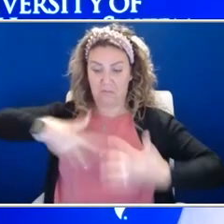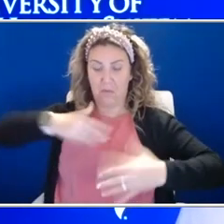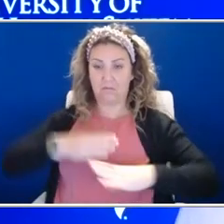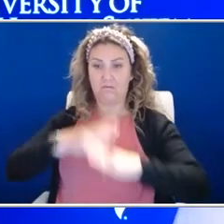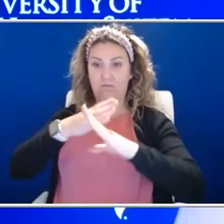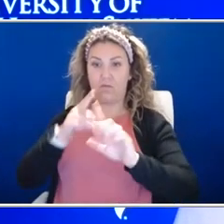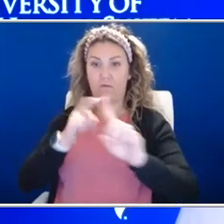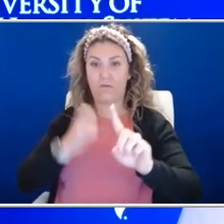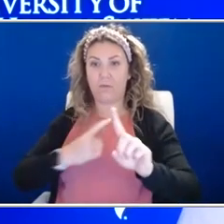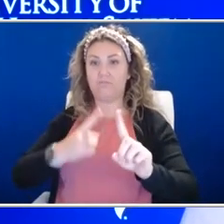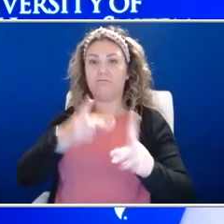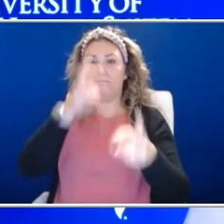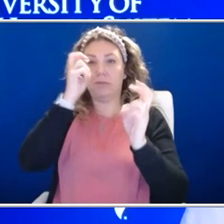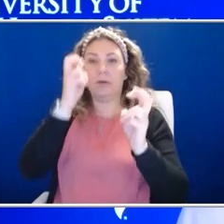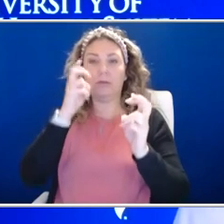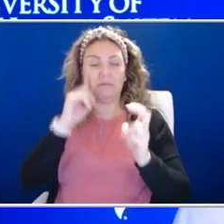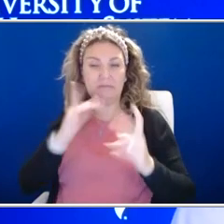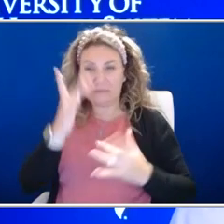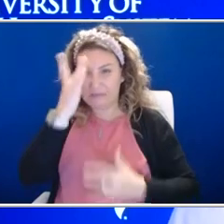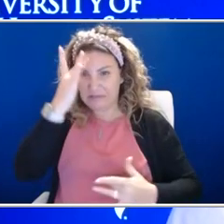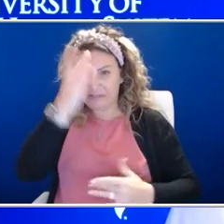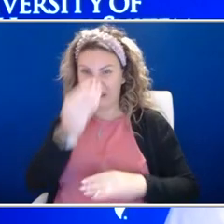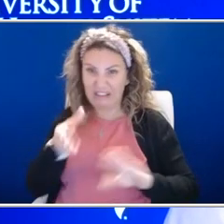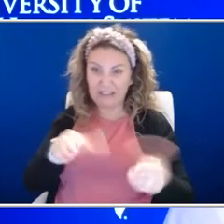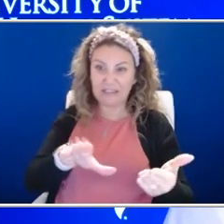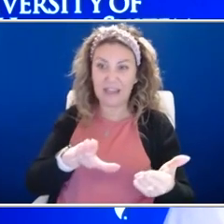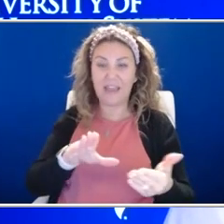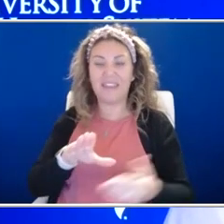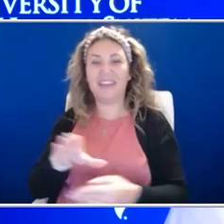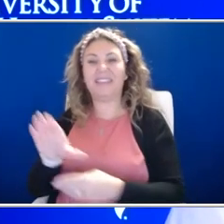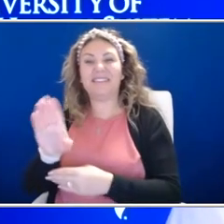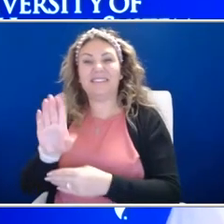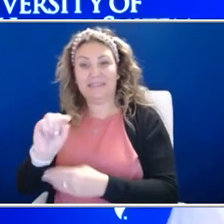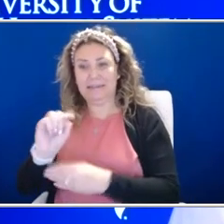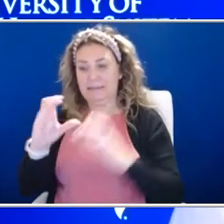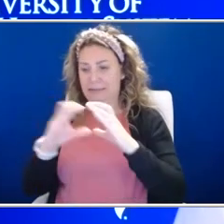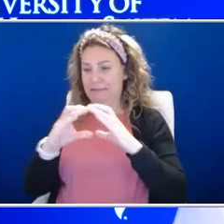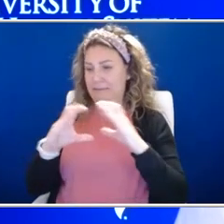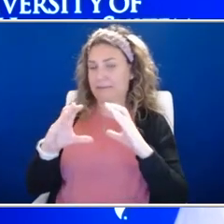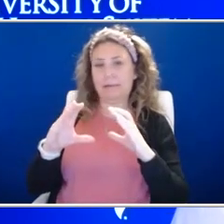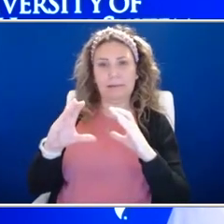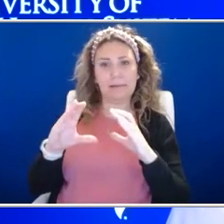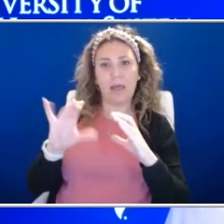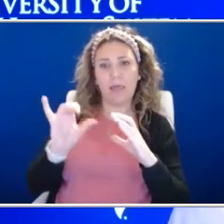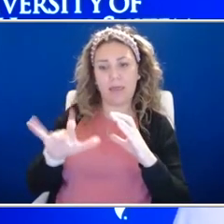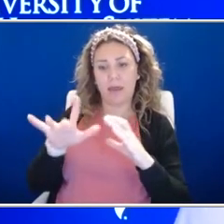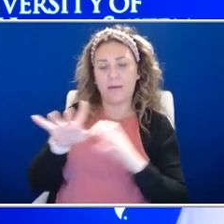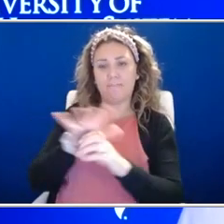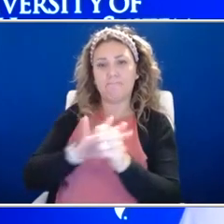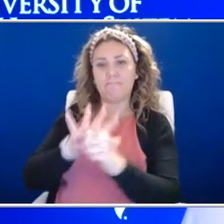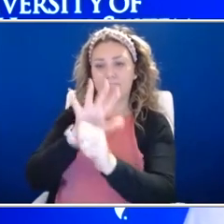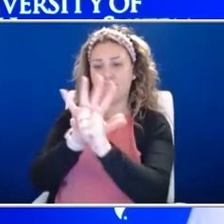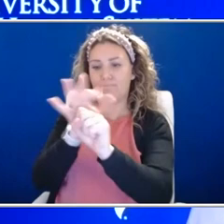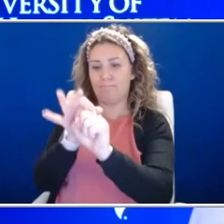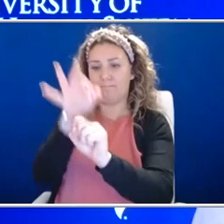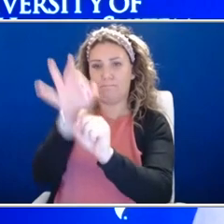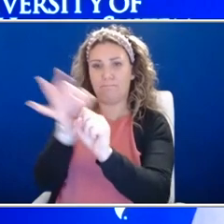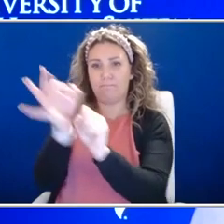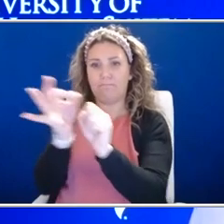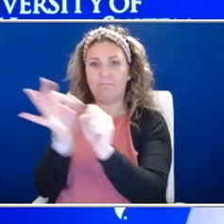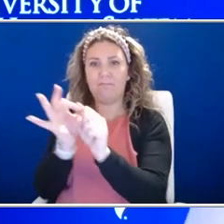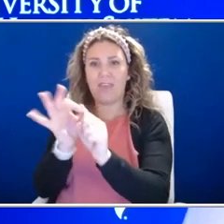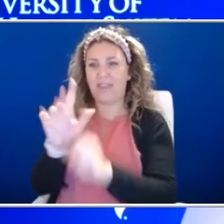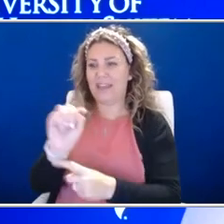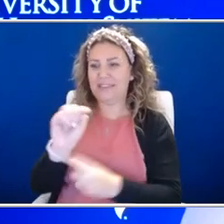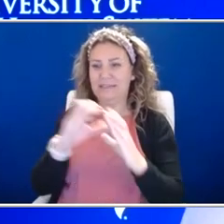that T cell component of our immunity. And from what we know, the areas on the spike that our T cells recognize really